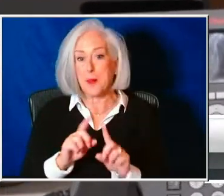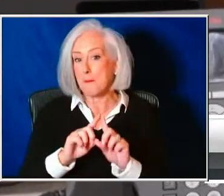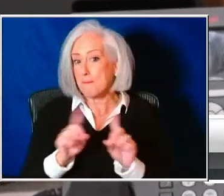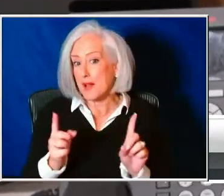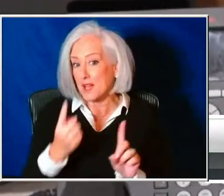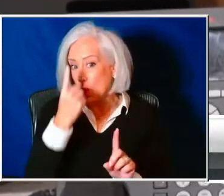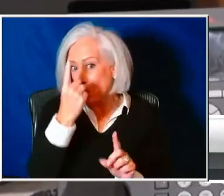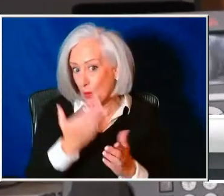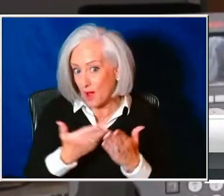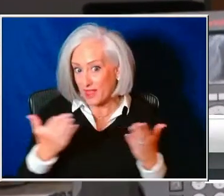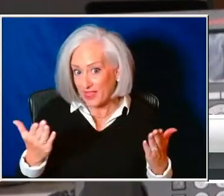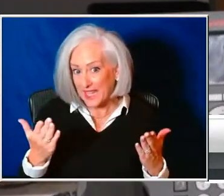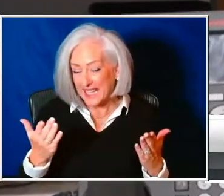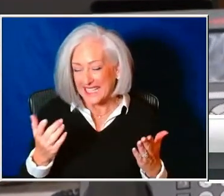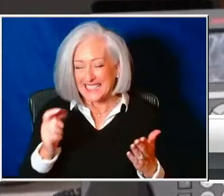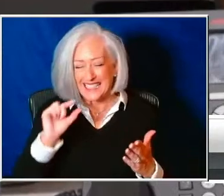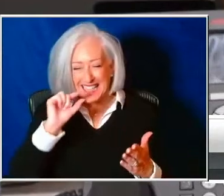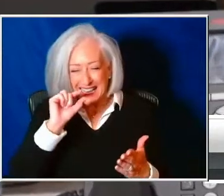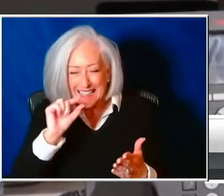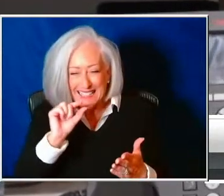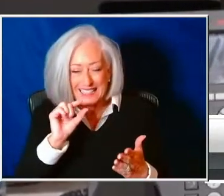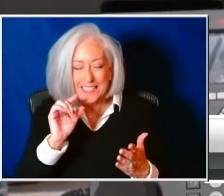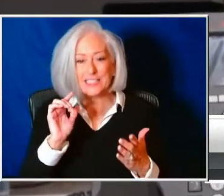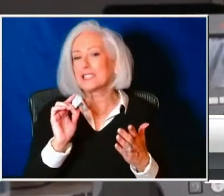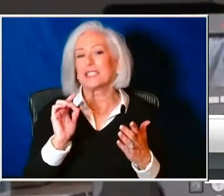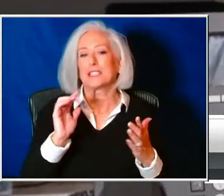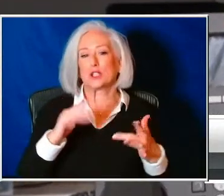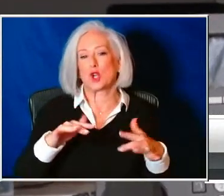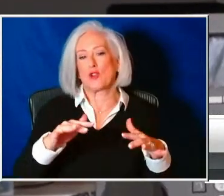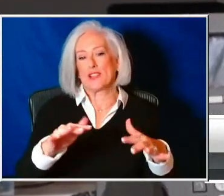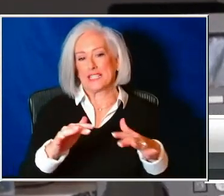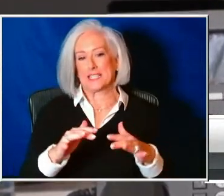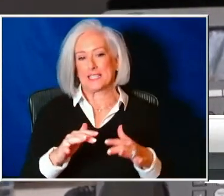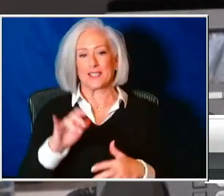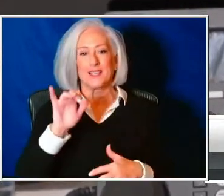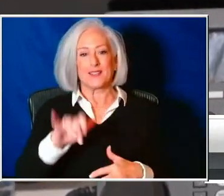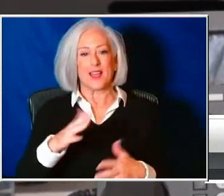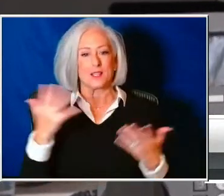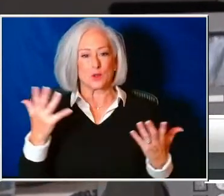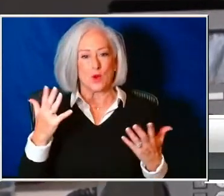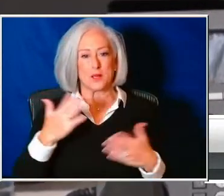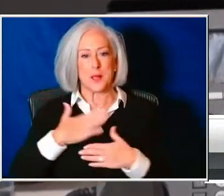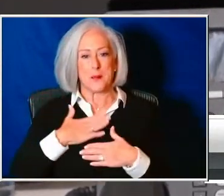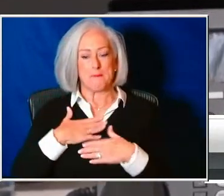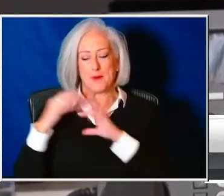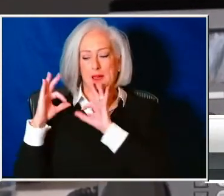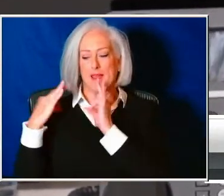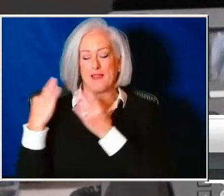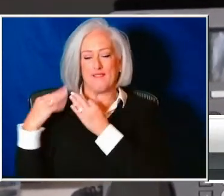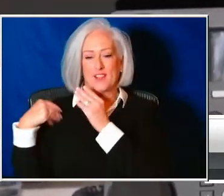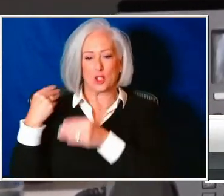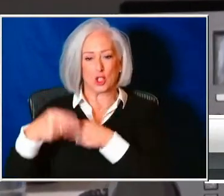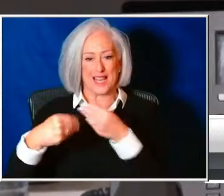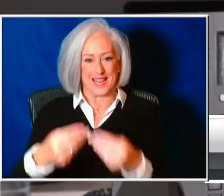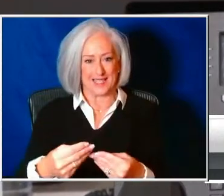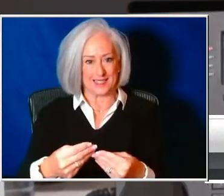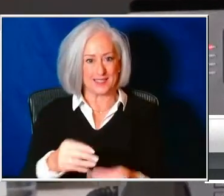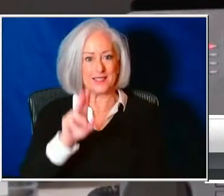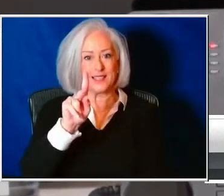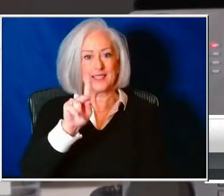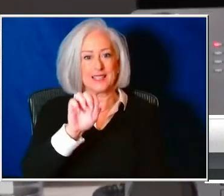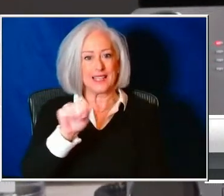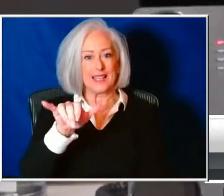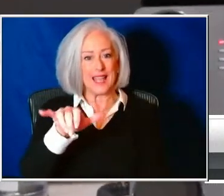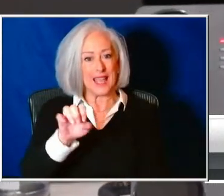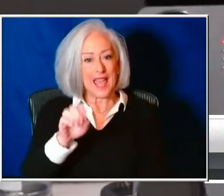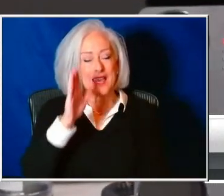that has me just a little bit nervous, and that's my genetics. As Kay is going to tell you, she's going to share some of